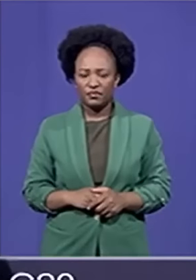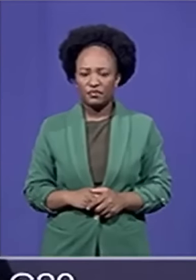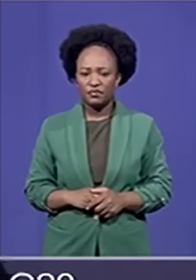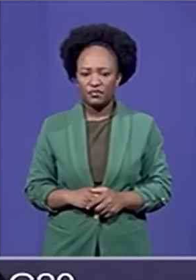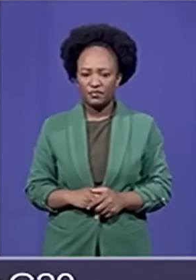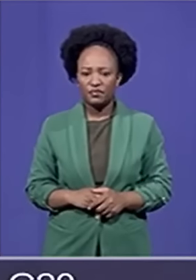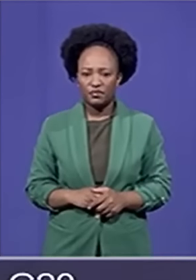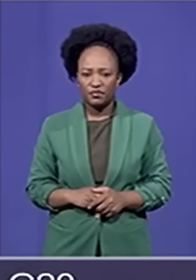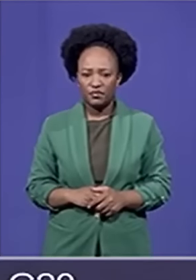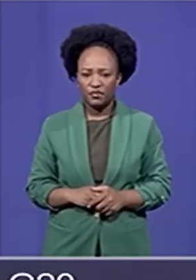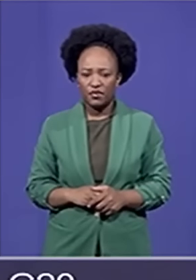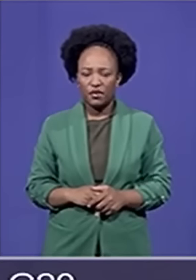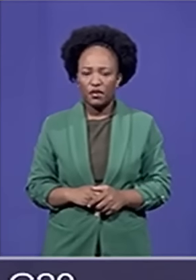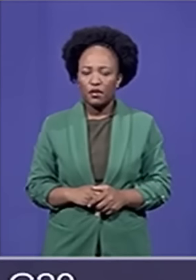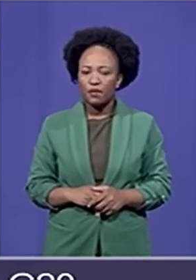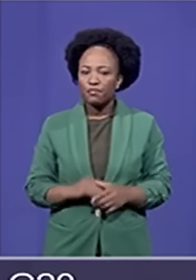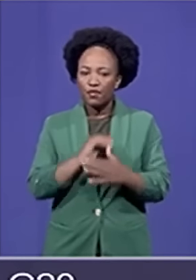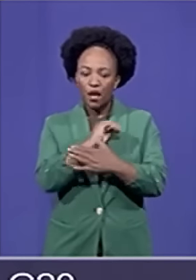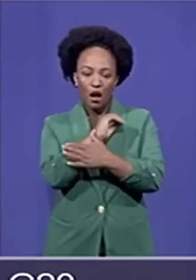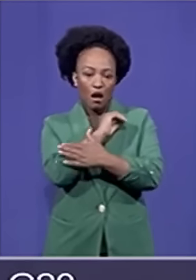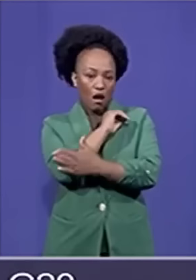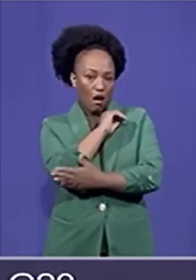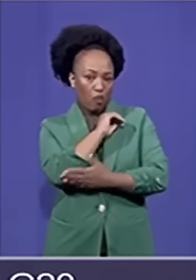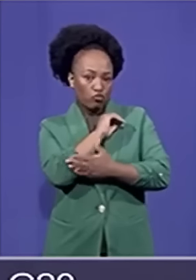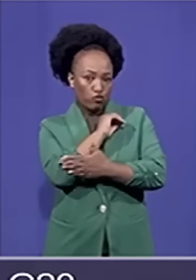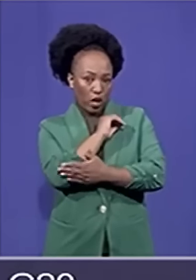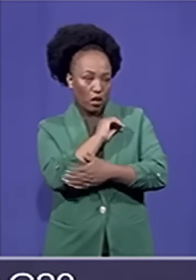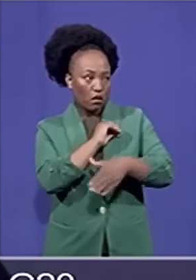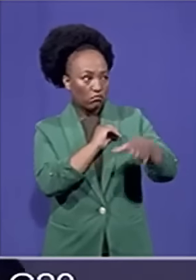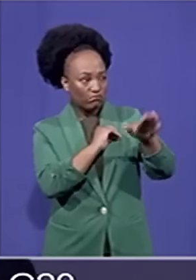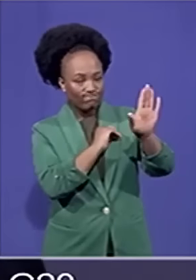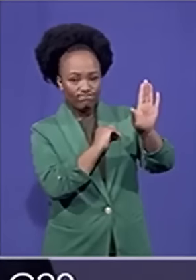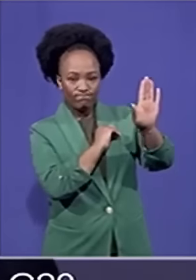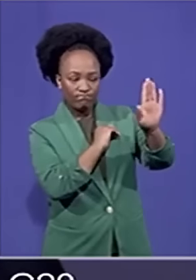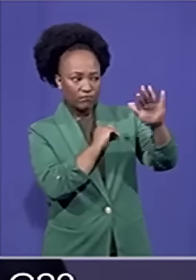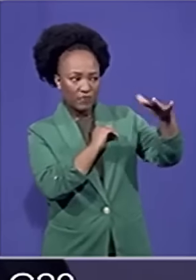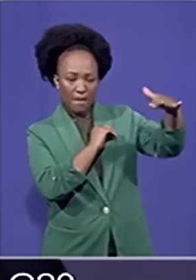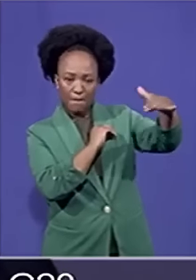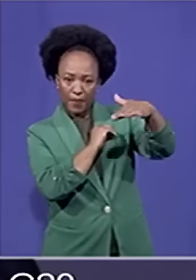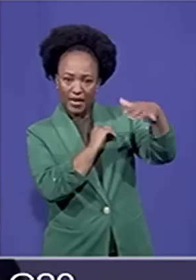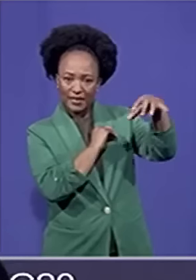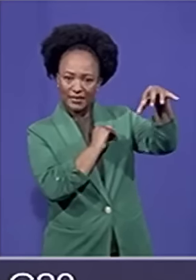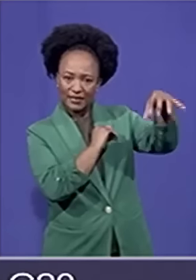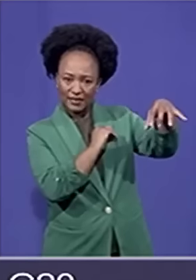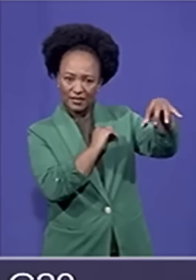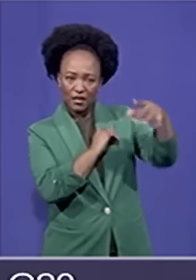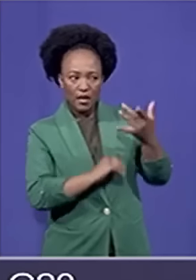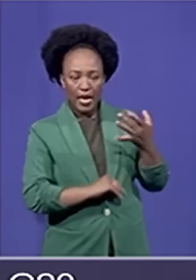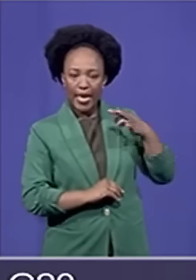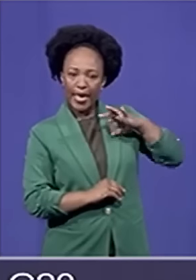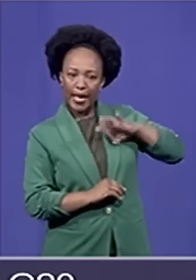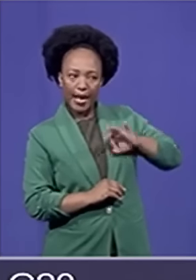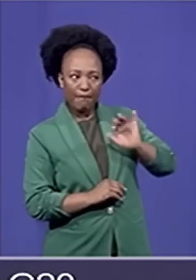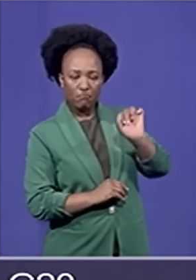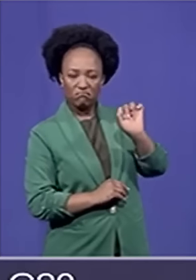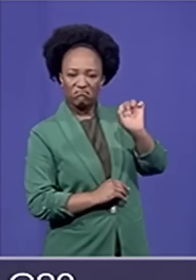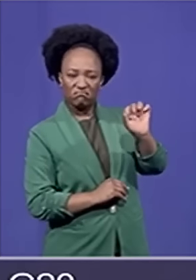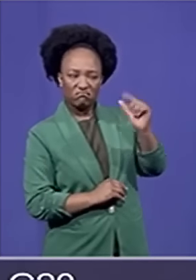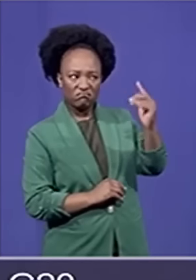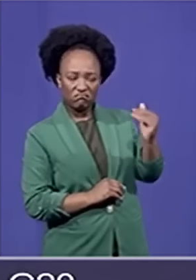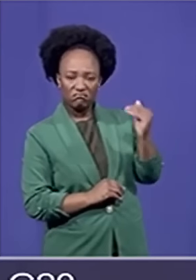It cannot be that a country's geographical location or income level